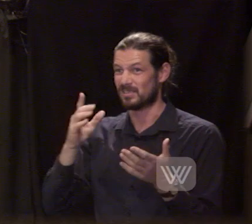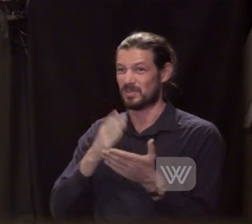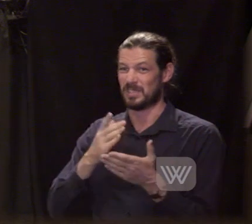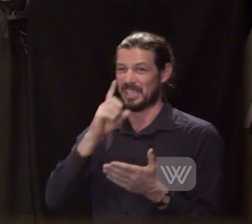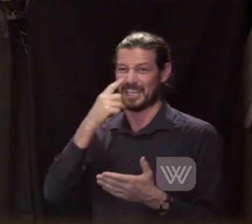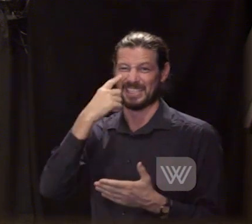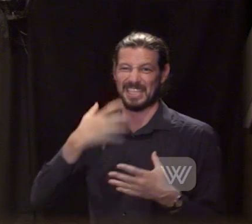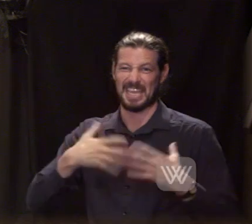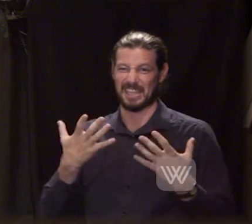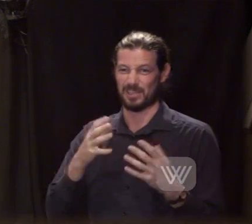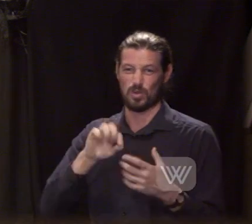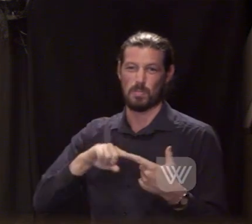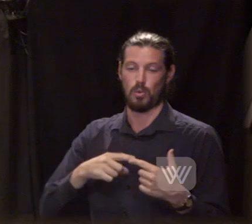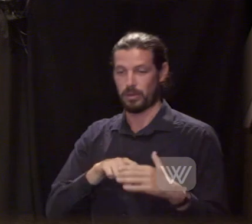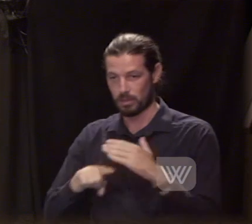able to go anywhere anyway. So